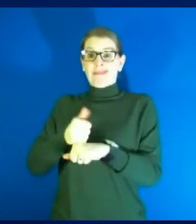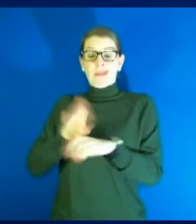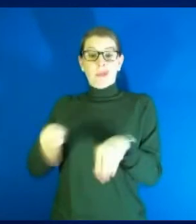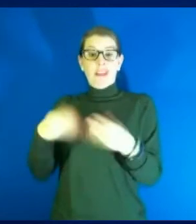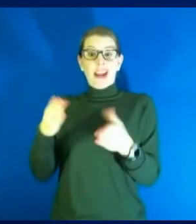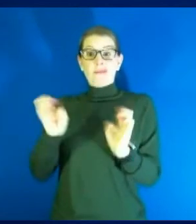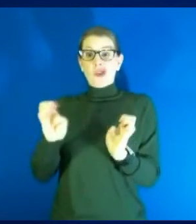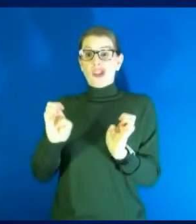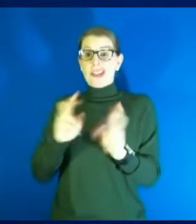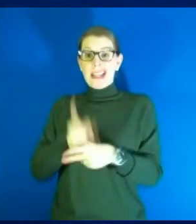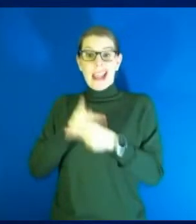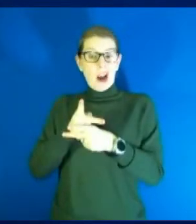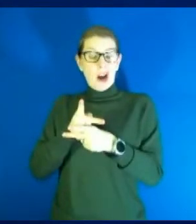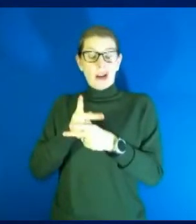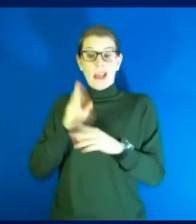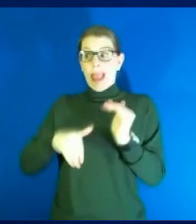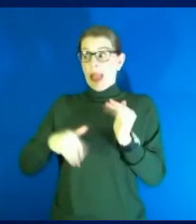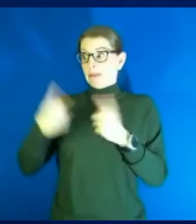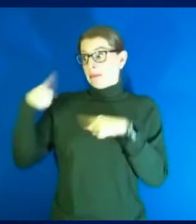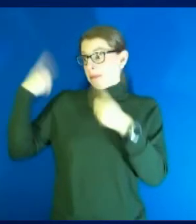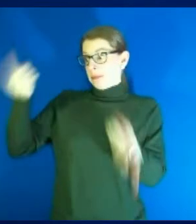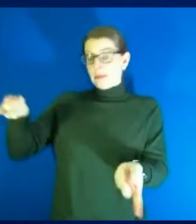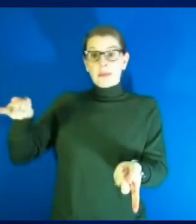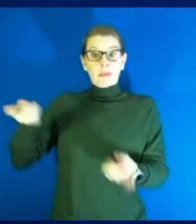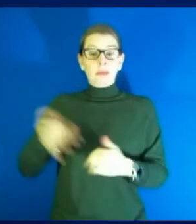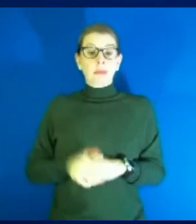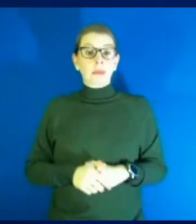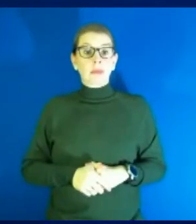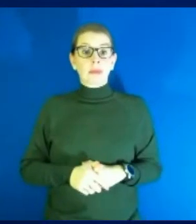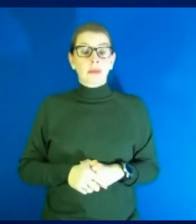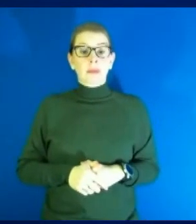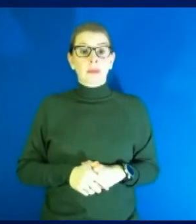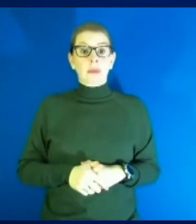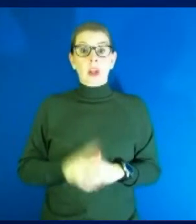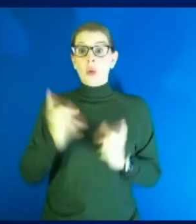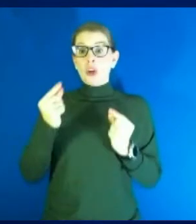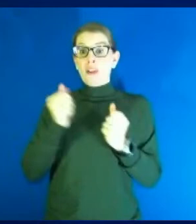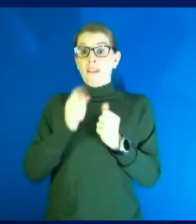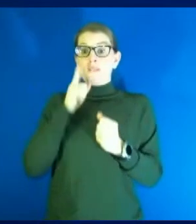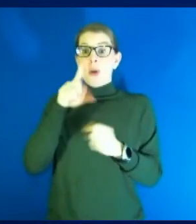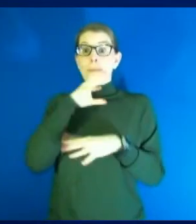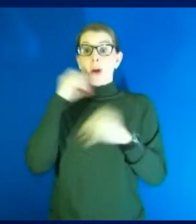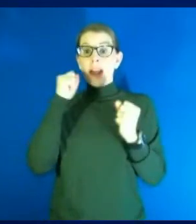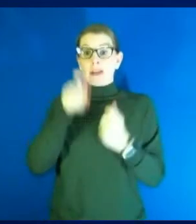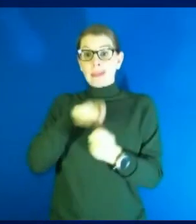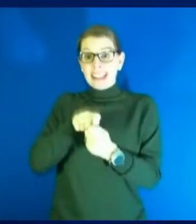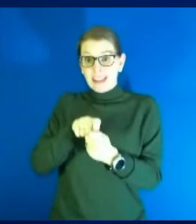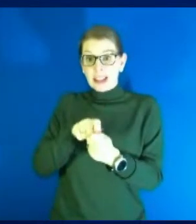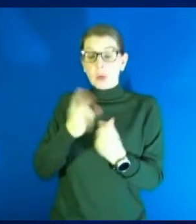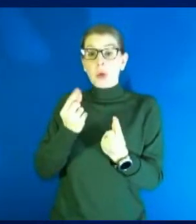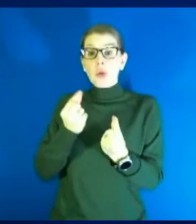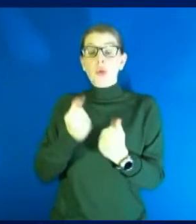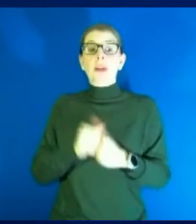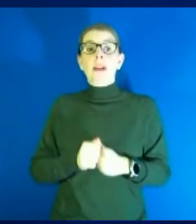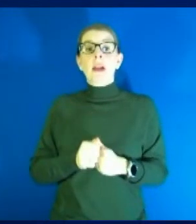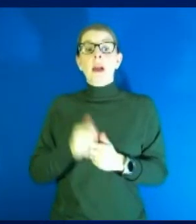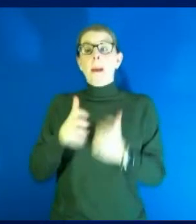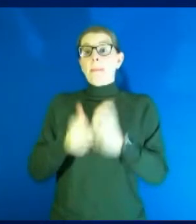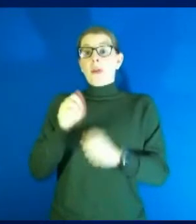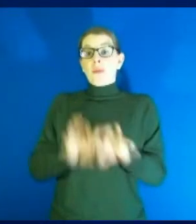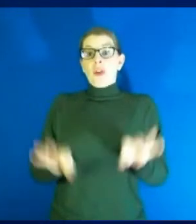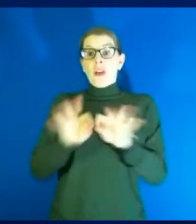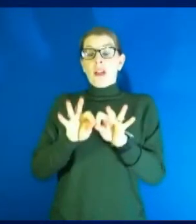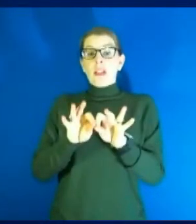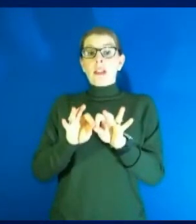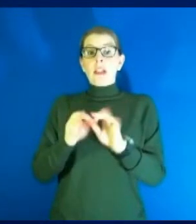have, And you asked about what we're doing for burnout specifically. One of the most important things has been the camaraderie that we